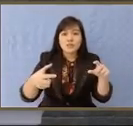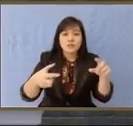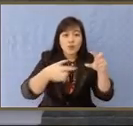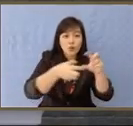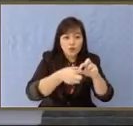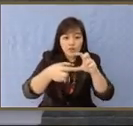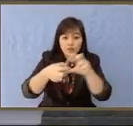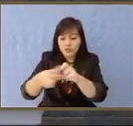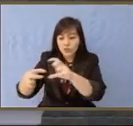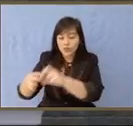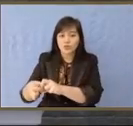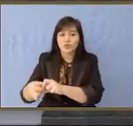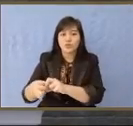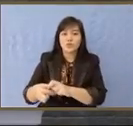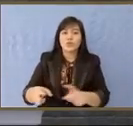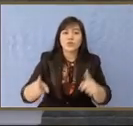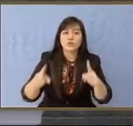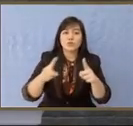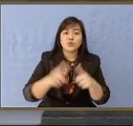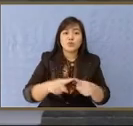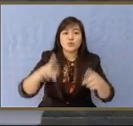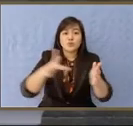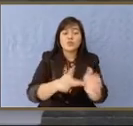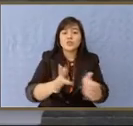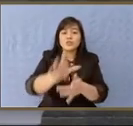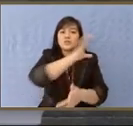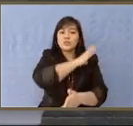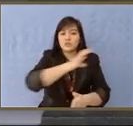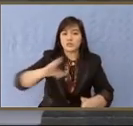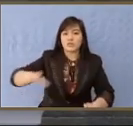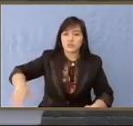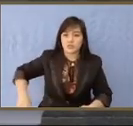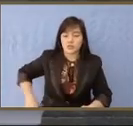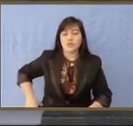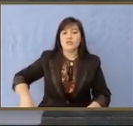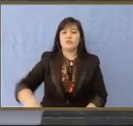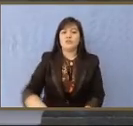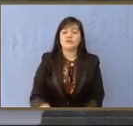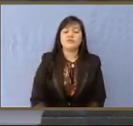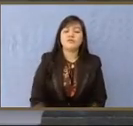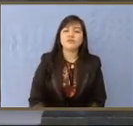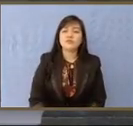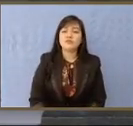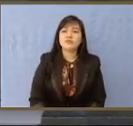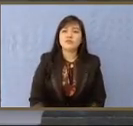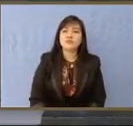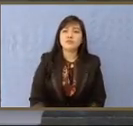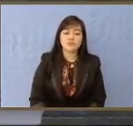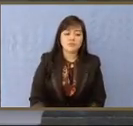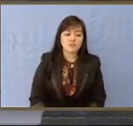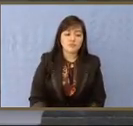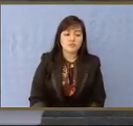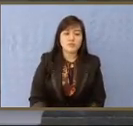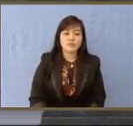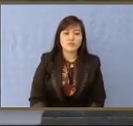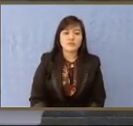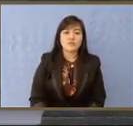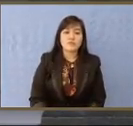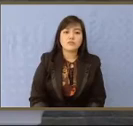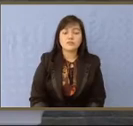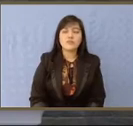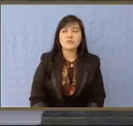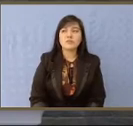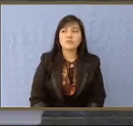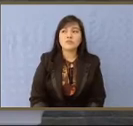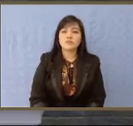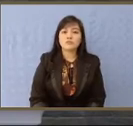messianic chain. Meron pong important link ang Book of Ruth to the messianic chain. Okay? Now,